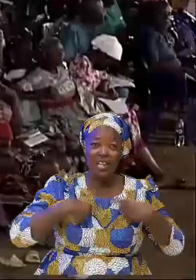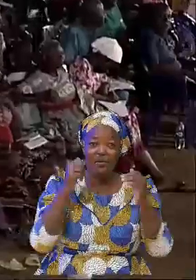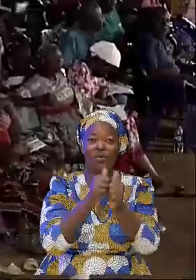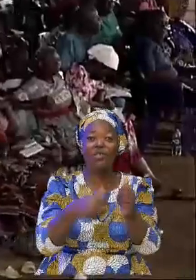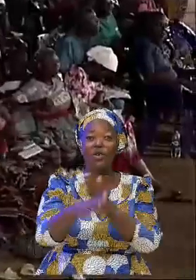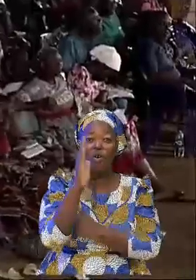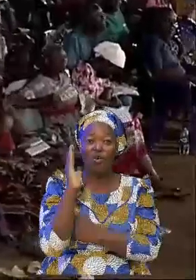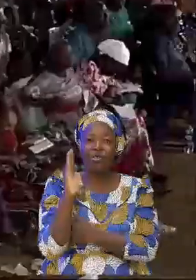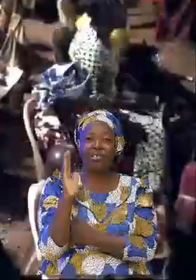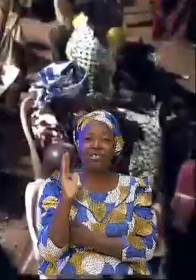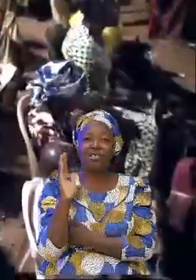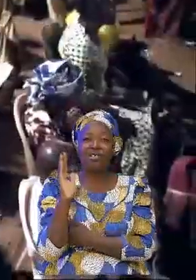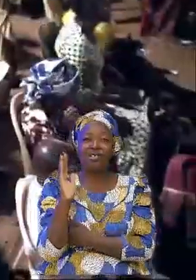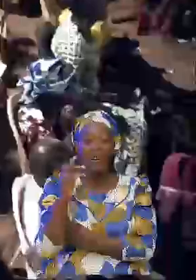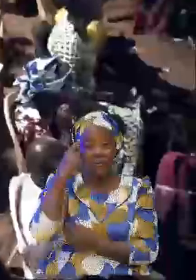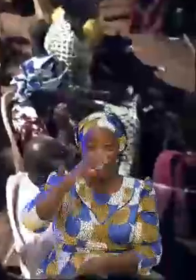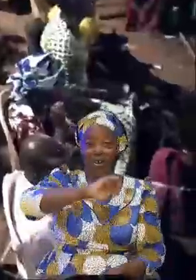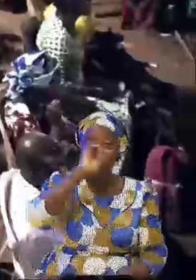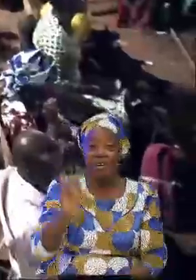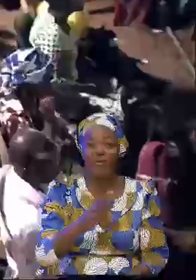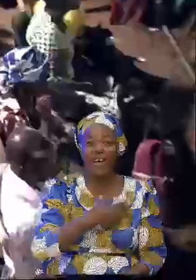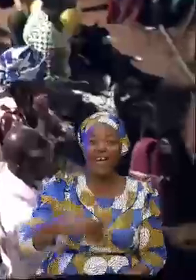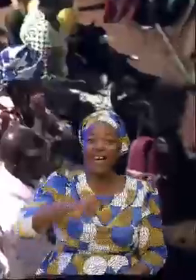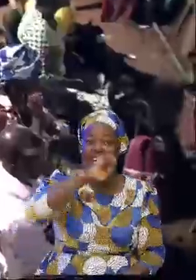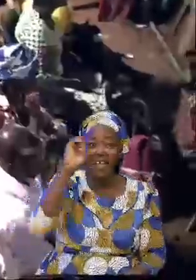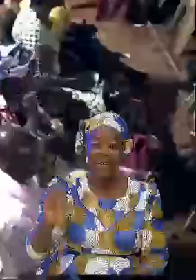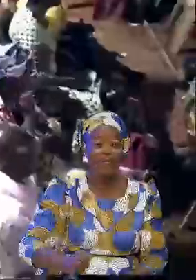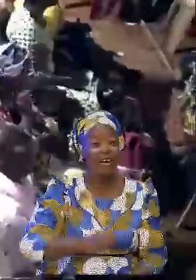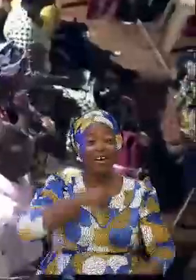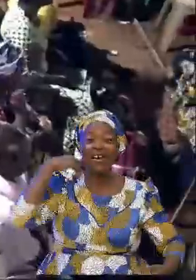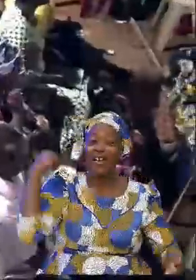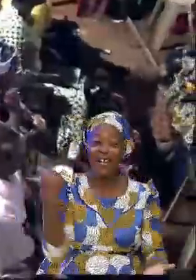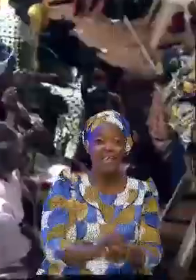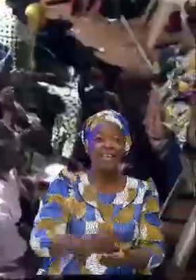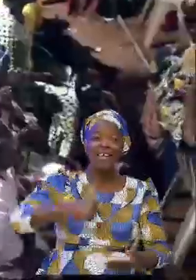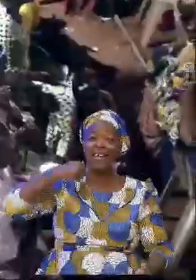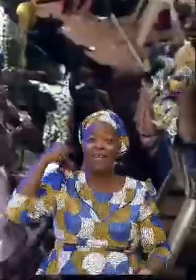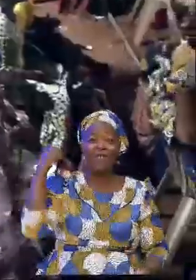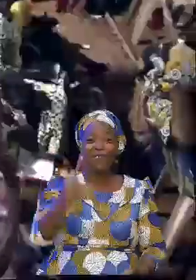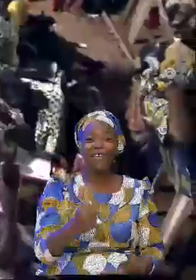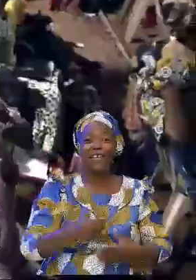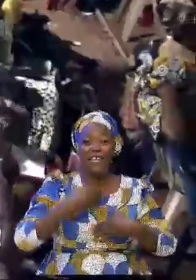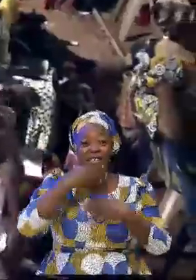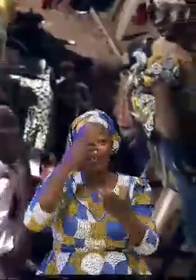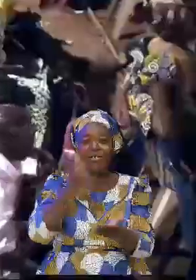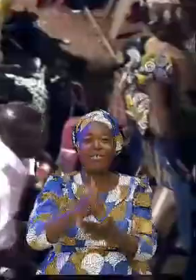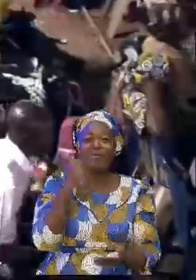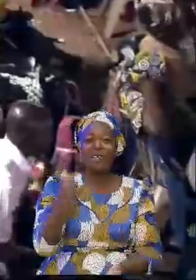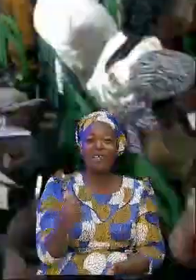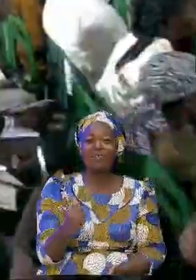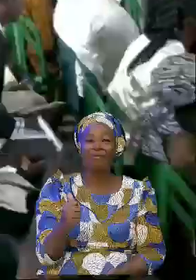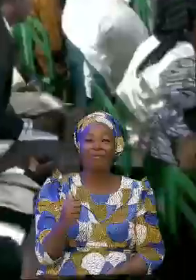life. And you will live with God forever and